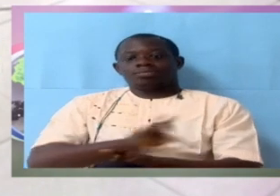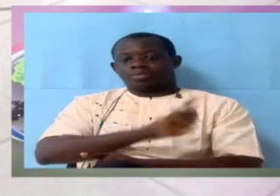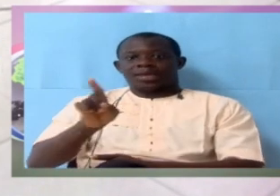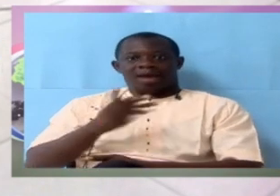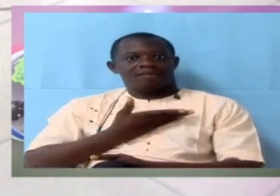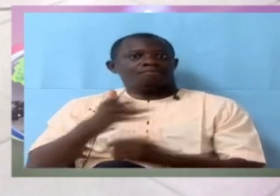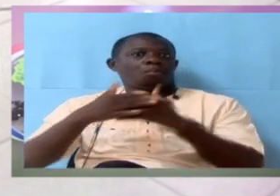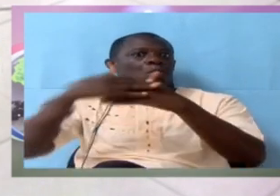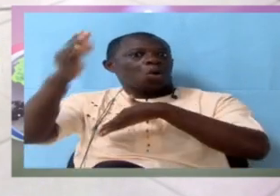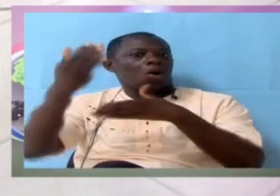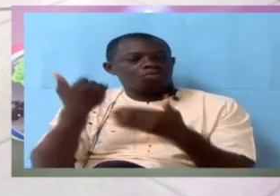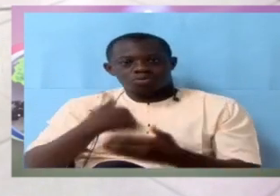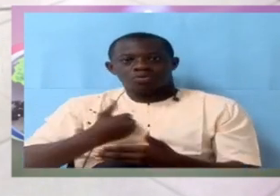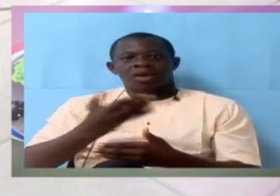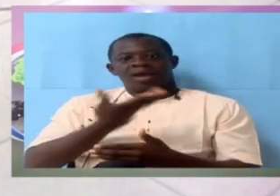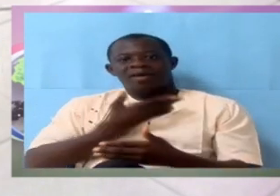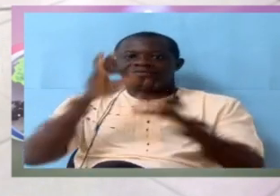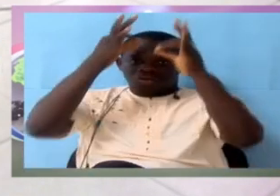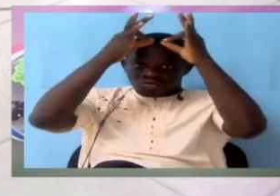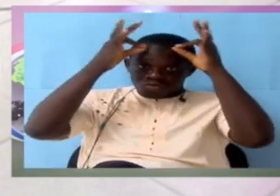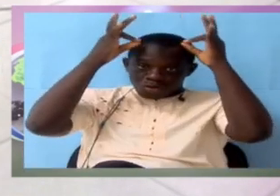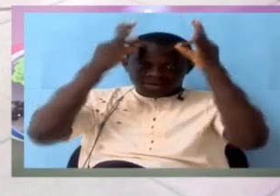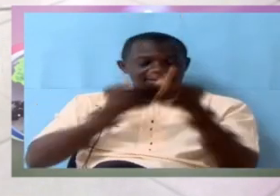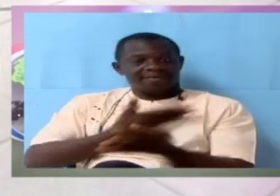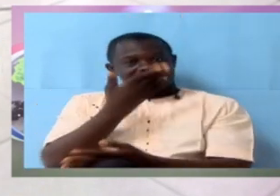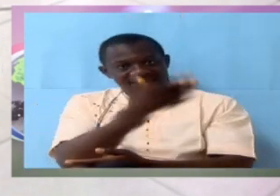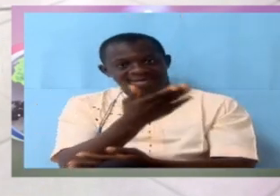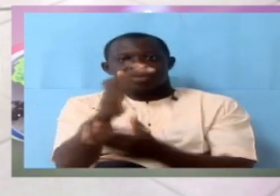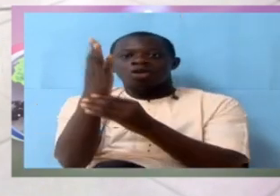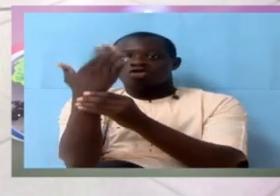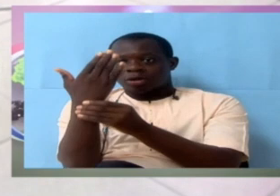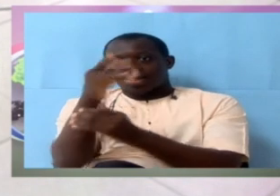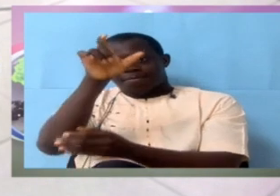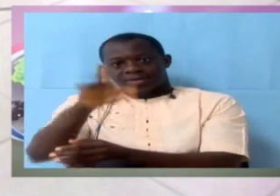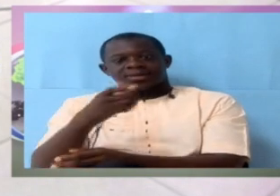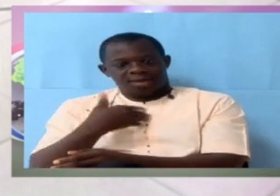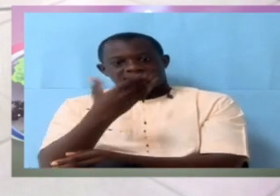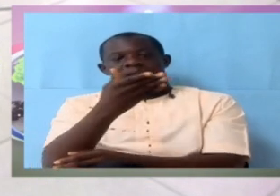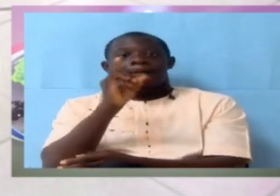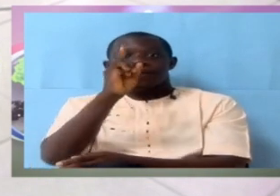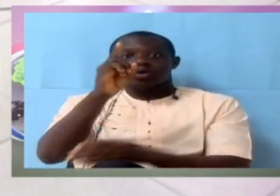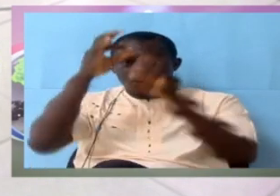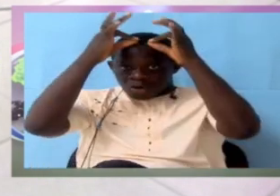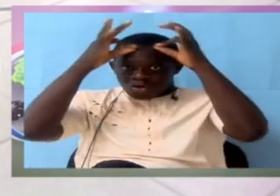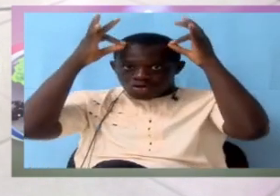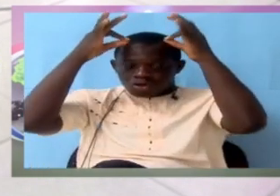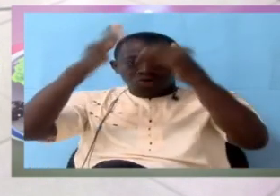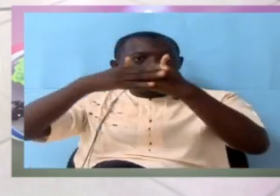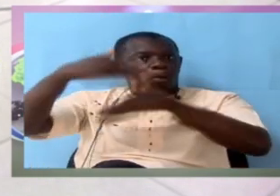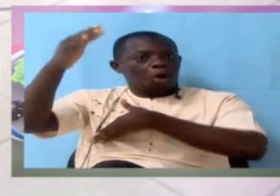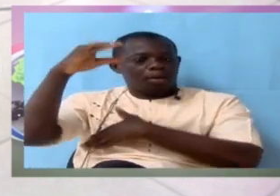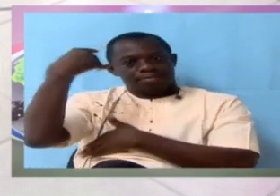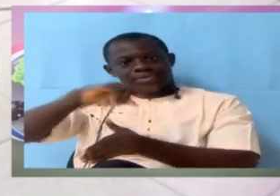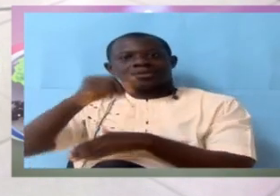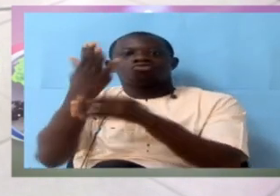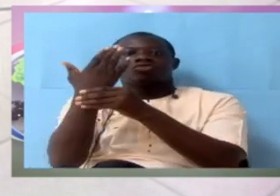of people there. You have some nurses and doctors, many of them were there, but you have more nurses than doctors there, and they were being